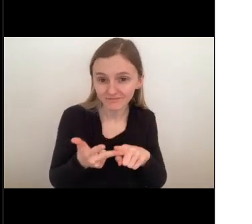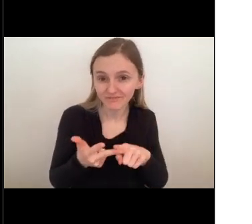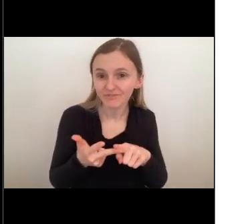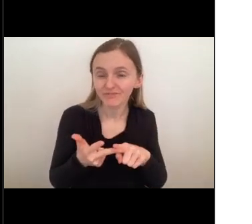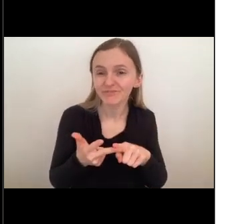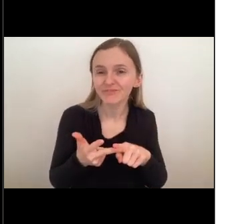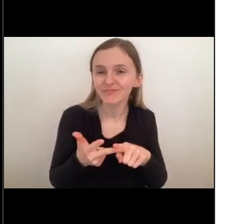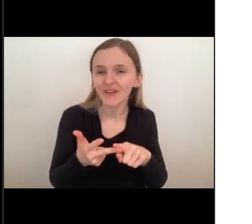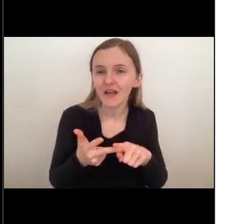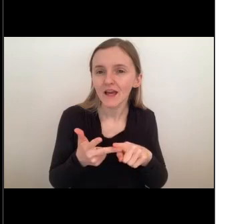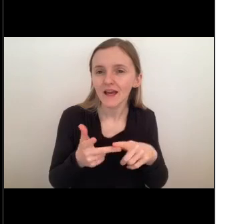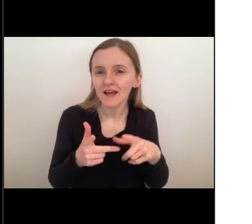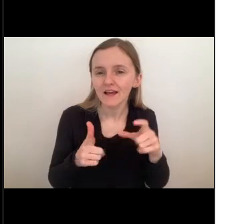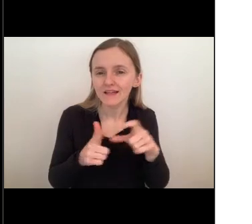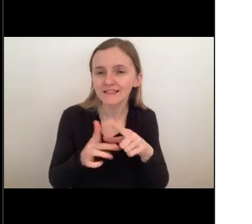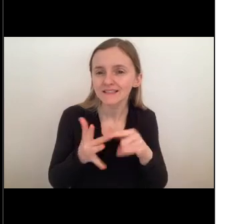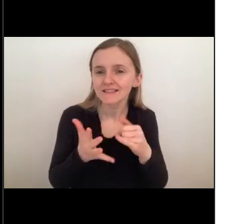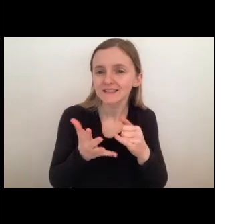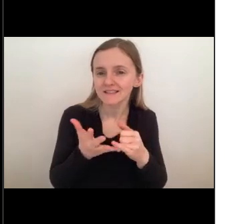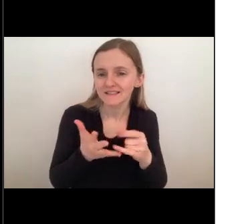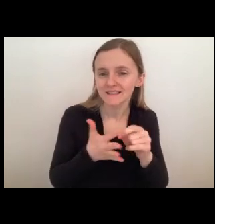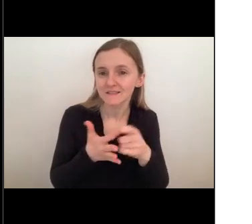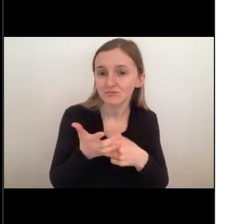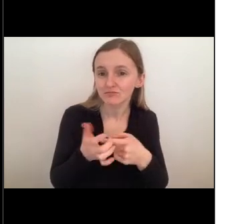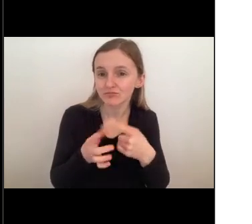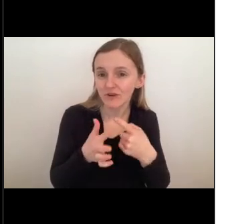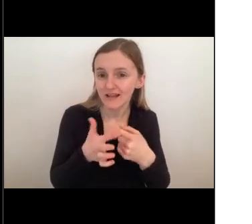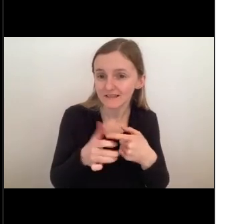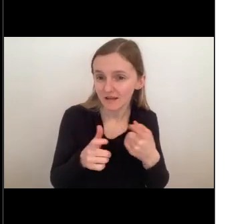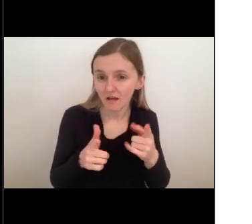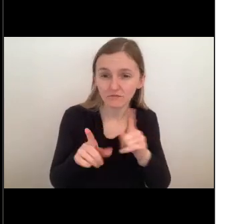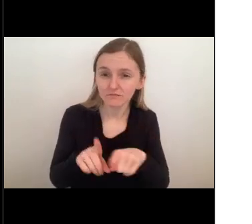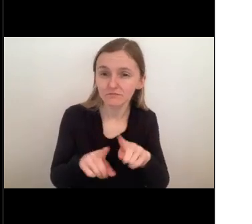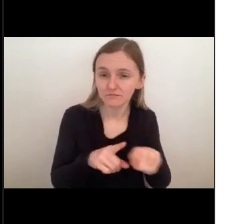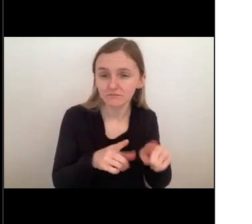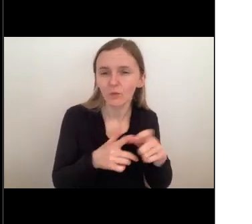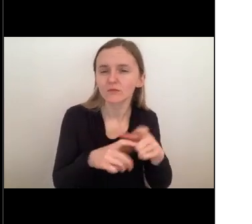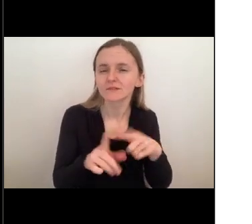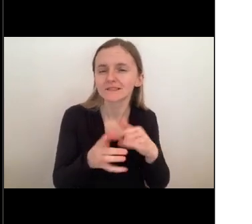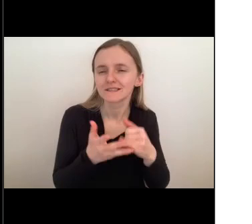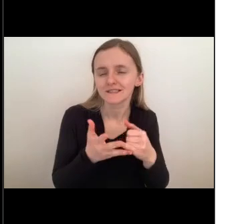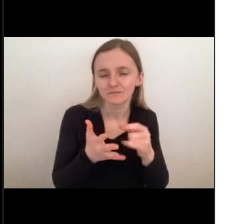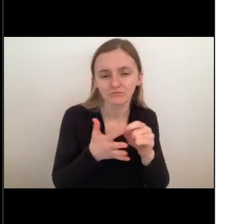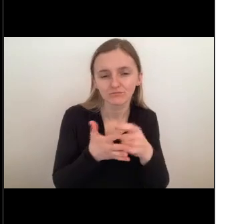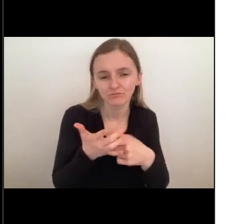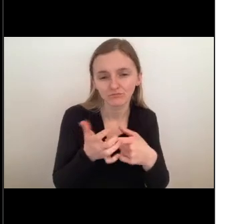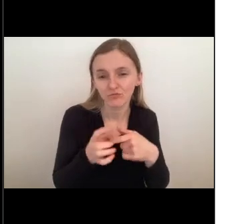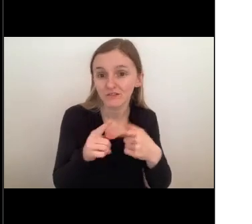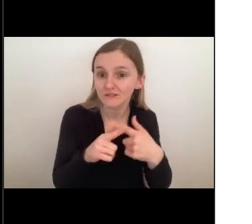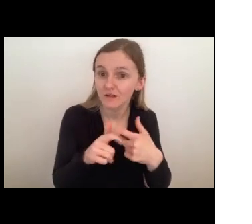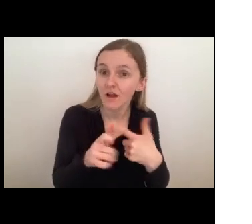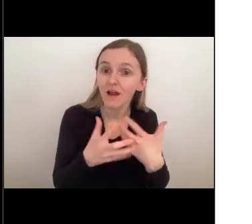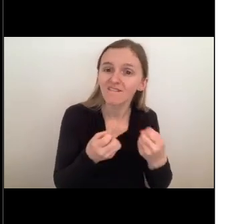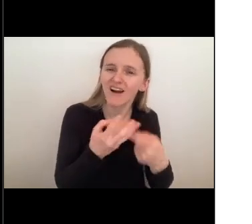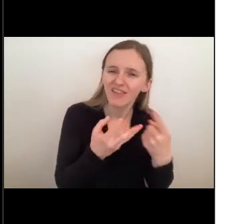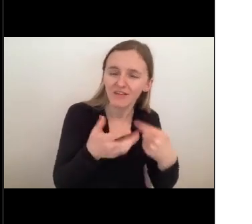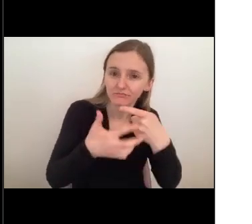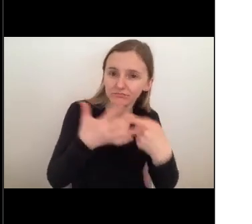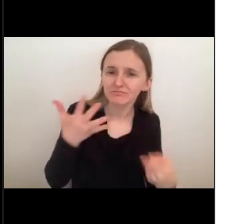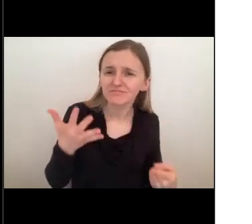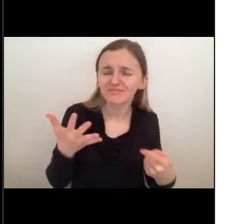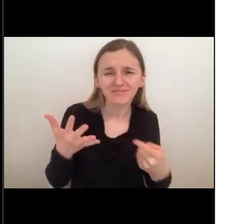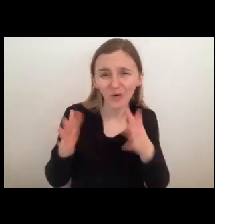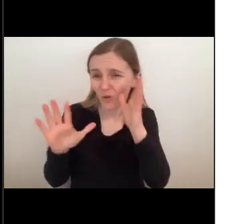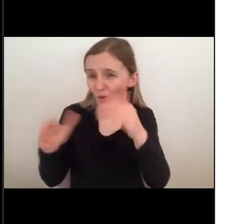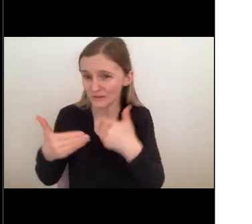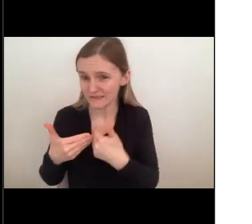dyspraxia. She has significant sensory challenges. So quite often we're not just going to see autism in isolation. We're not just